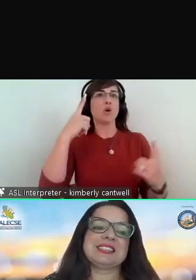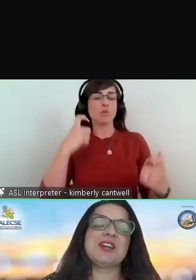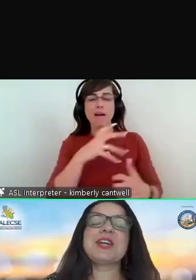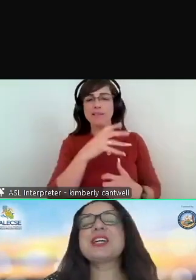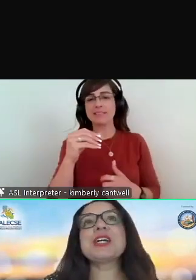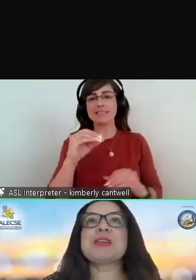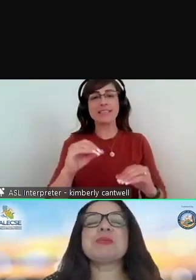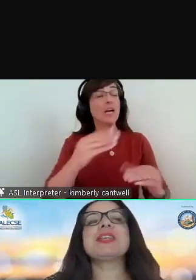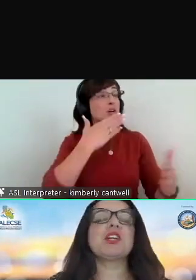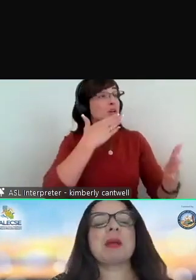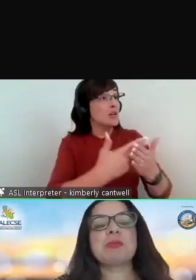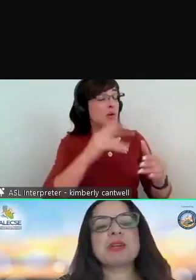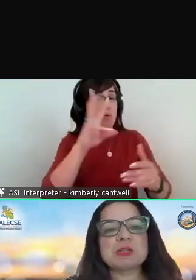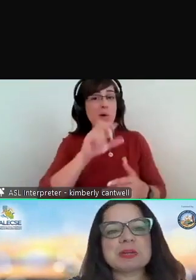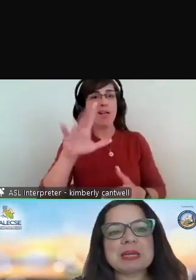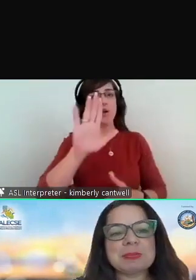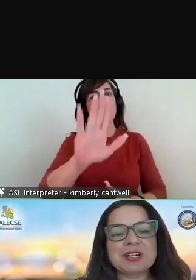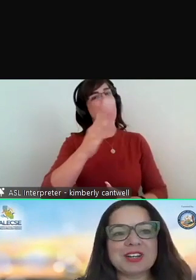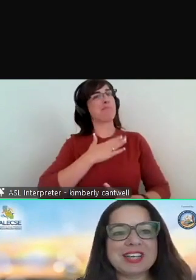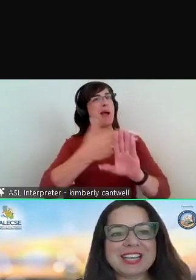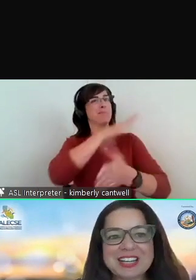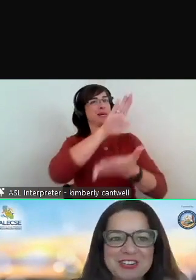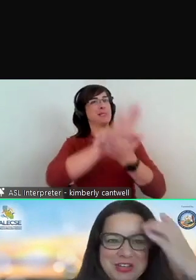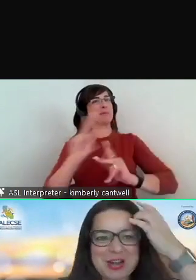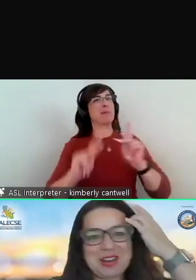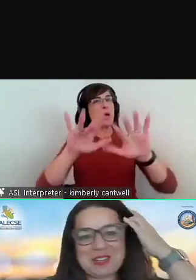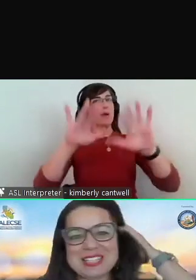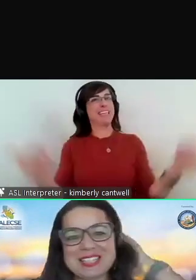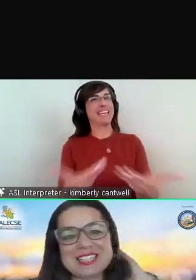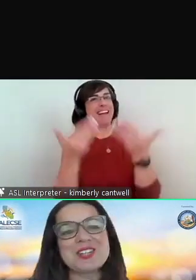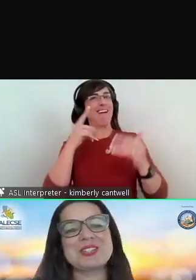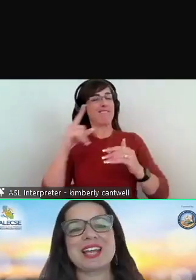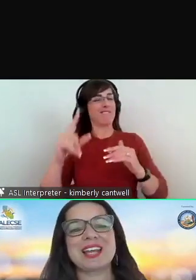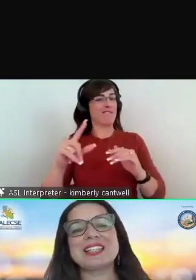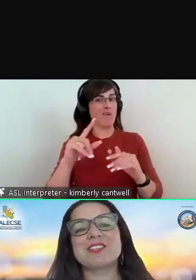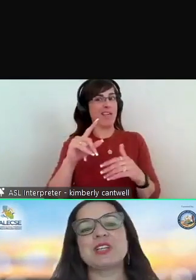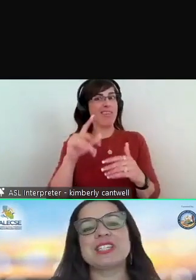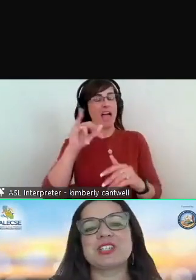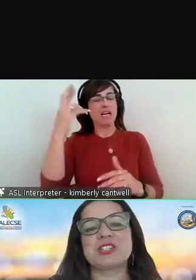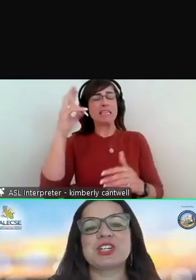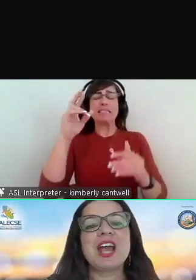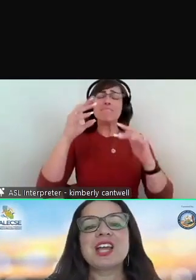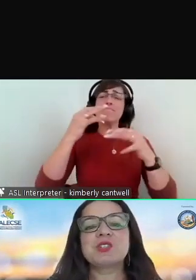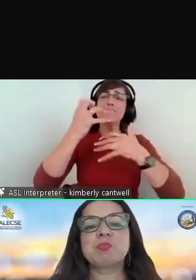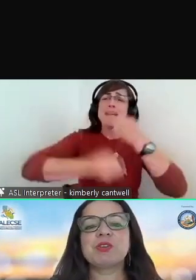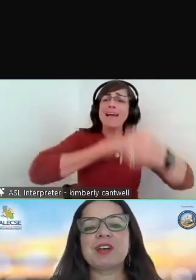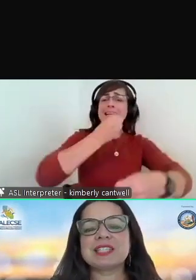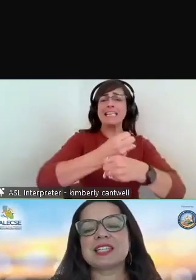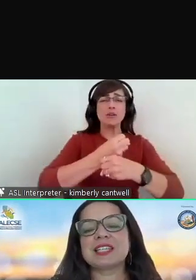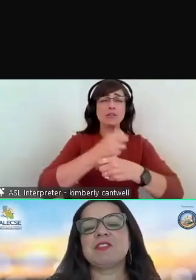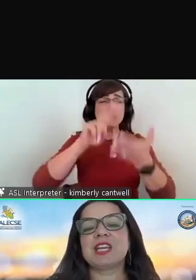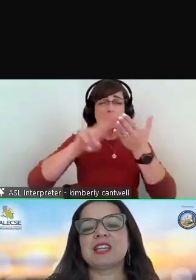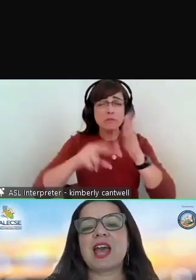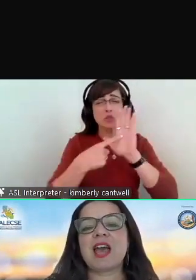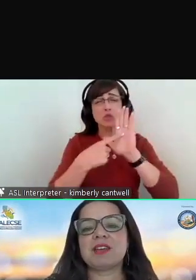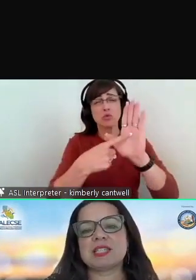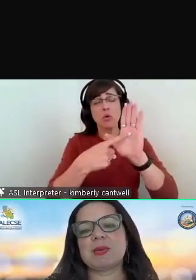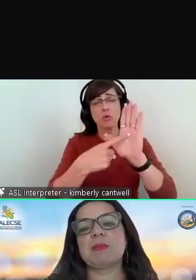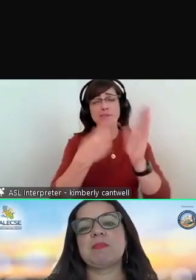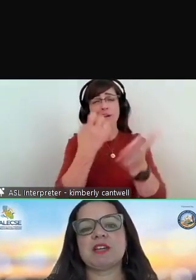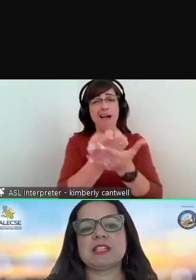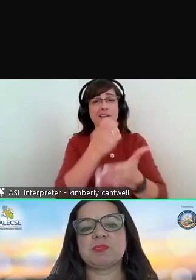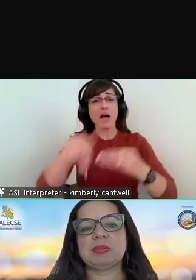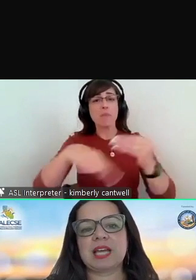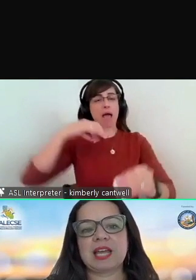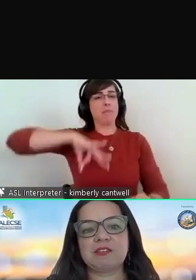yes. Okay, good. Well, then you're my preschool people. You're here for the right reason. So decades of research provide significant evidence about